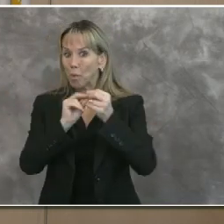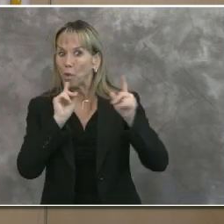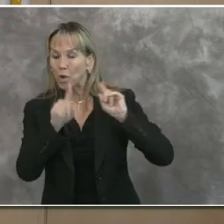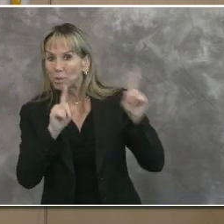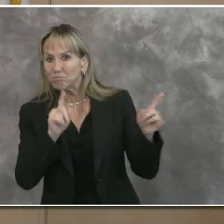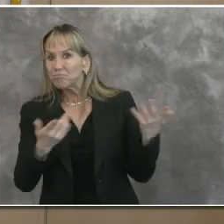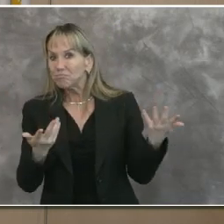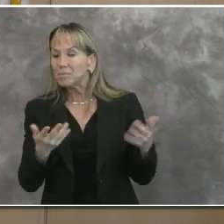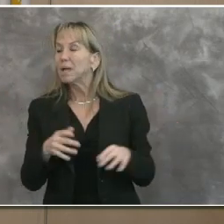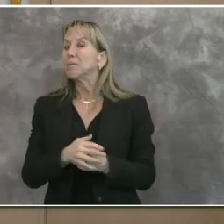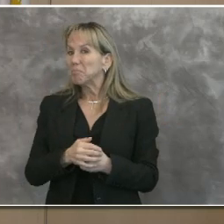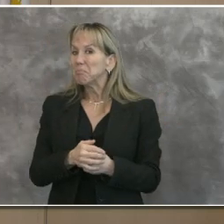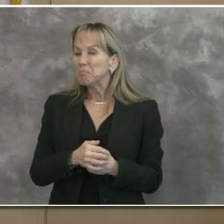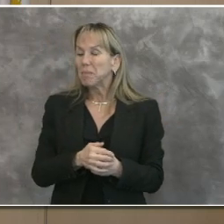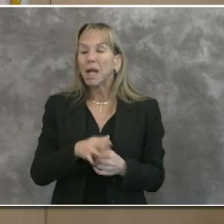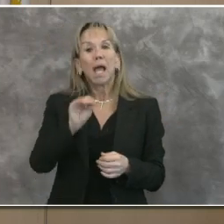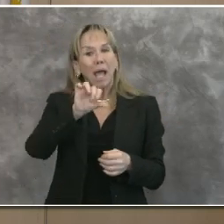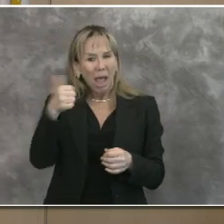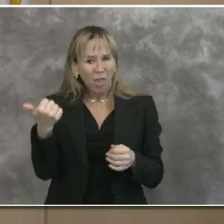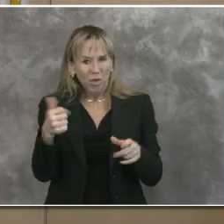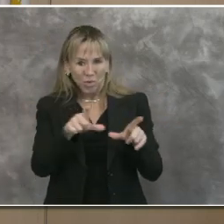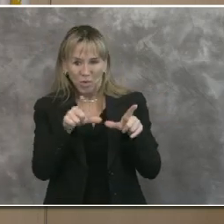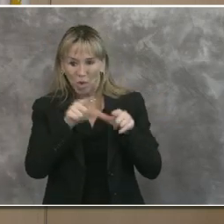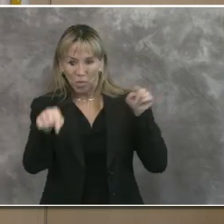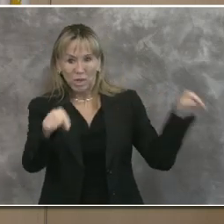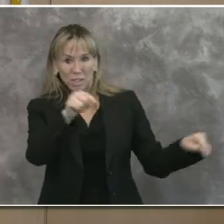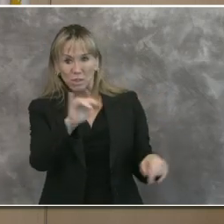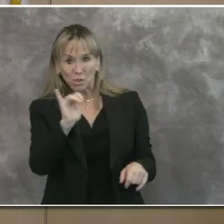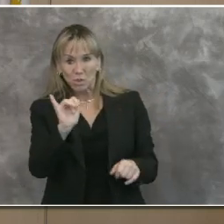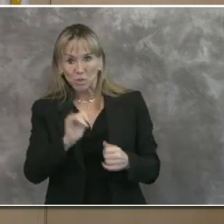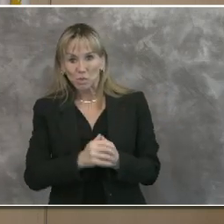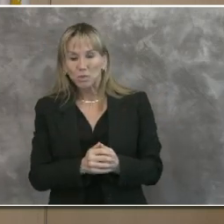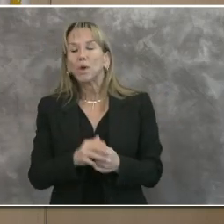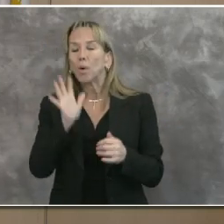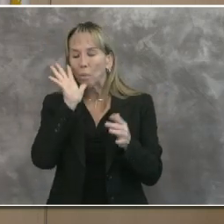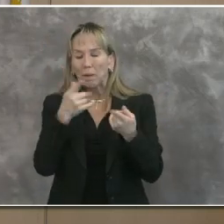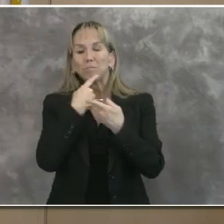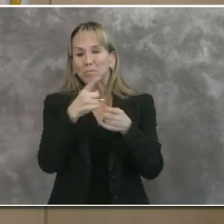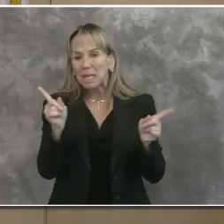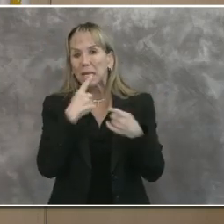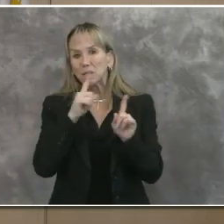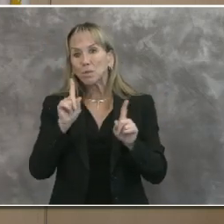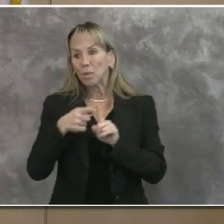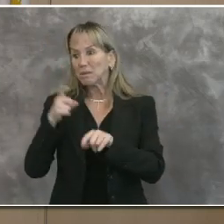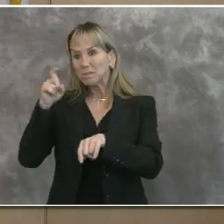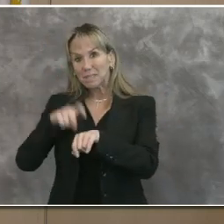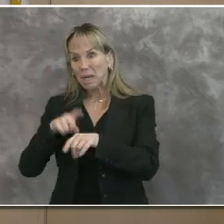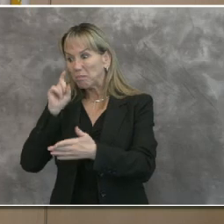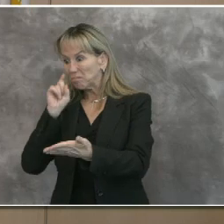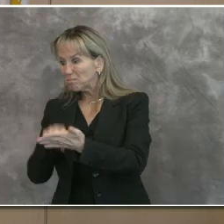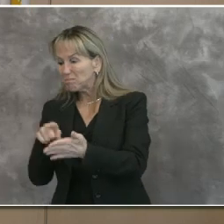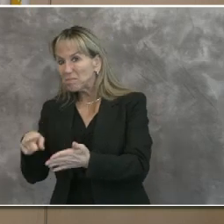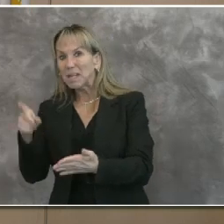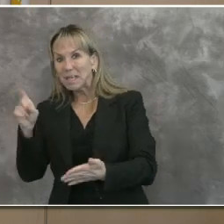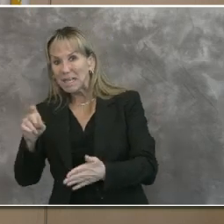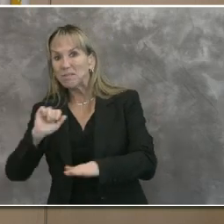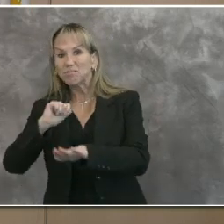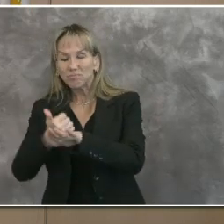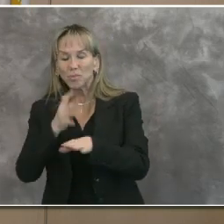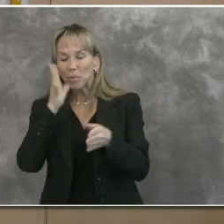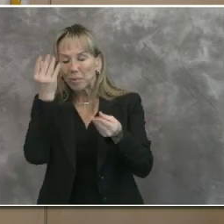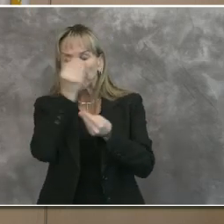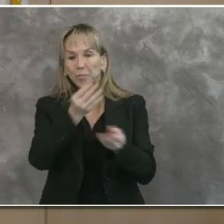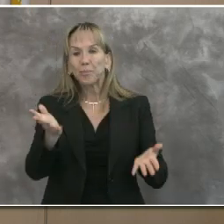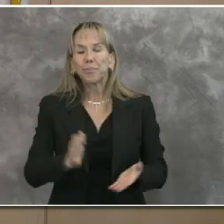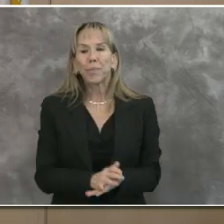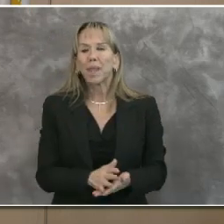other locations? We will make those announcements as other locations are identified. And why are